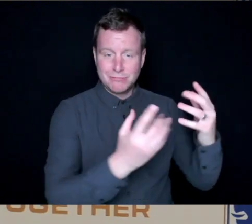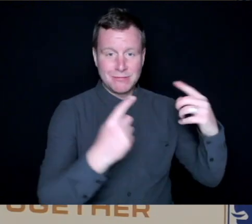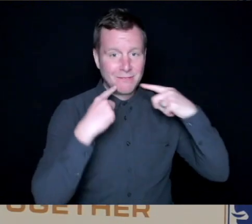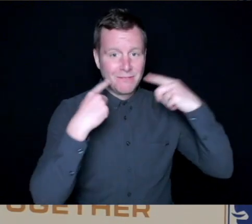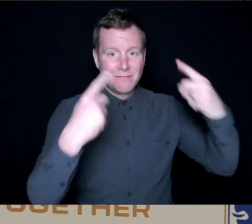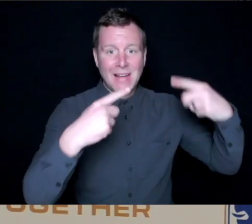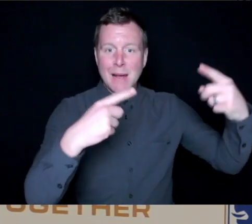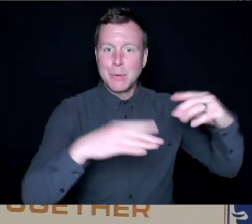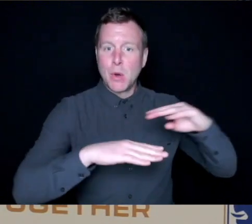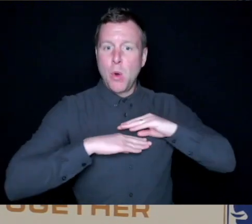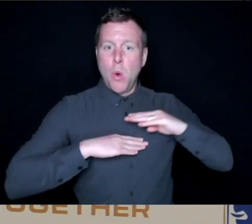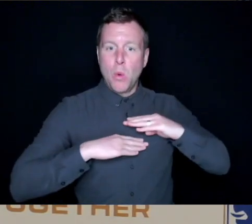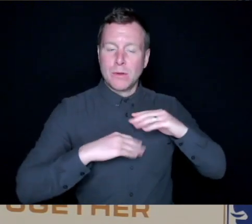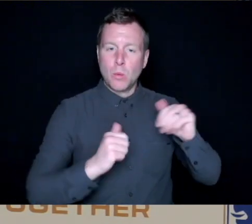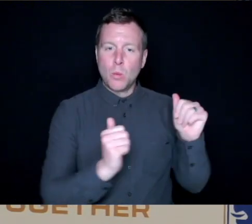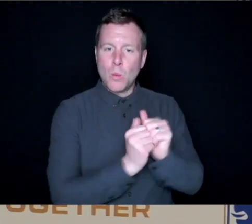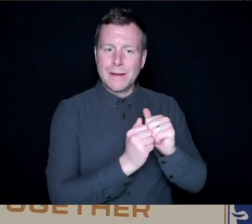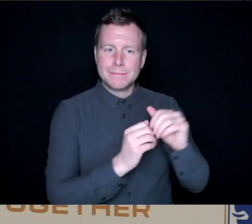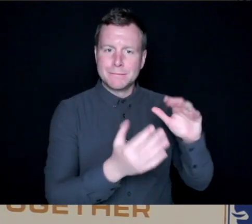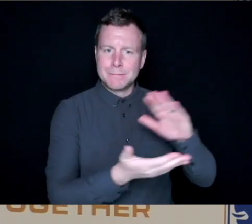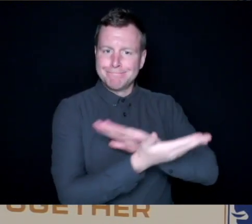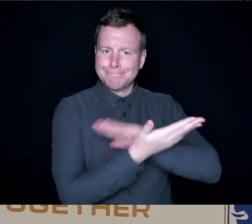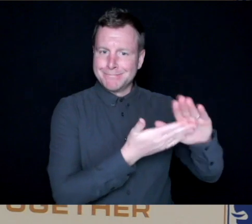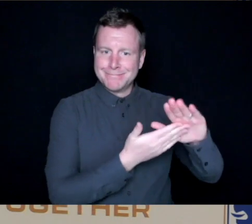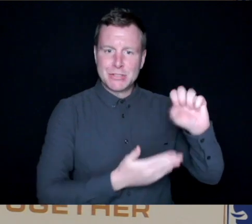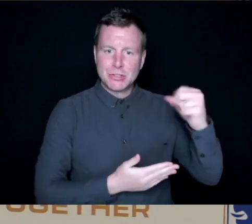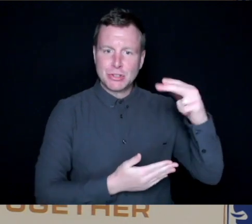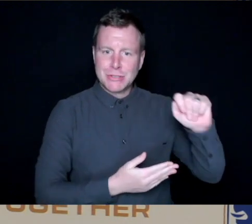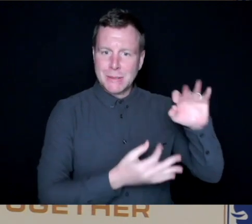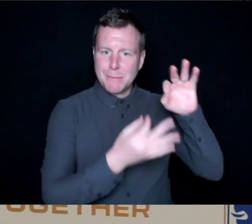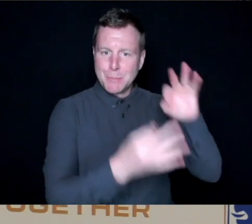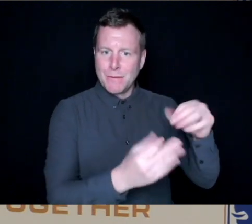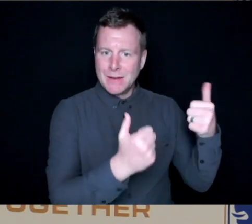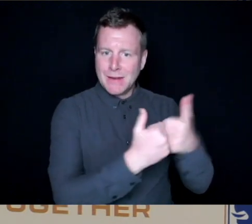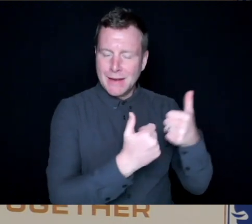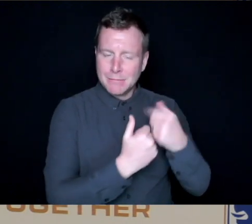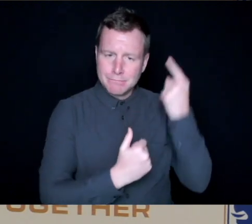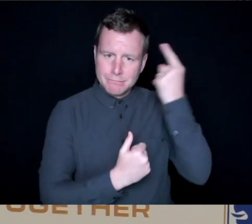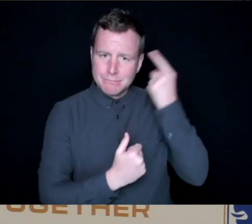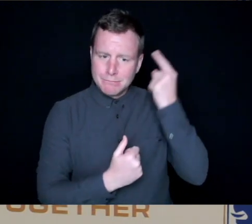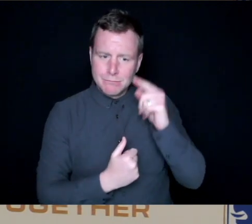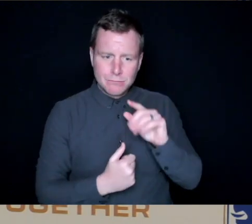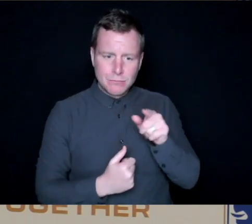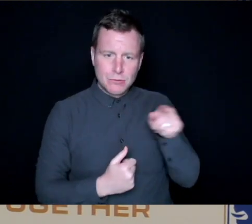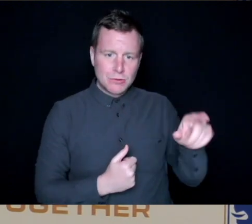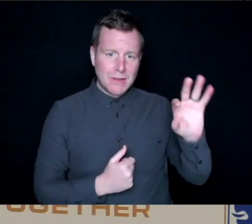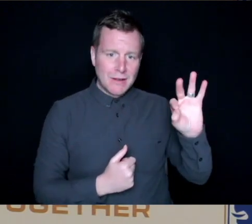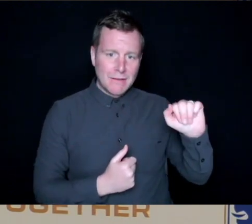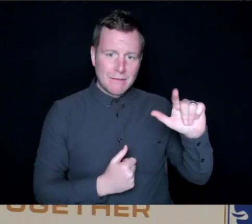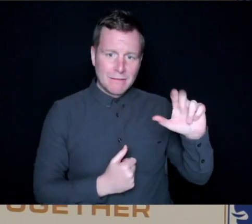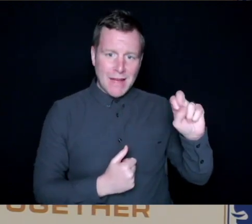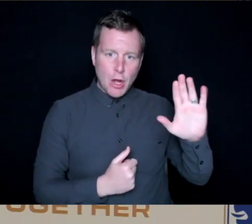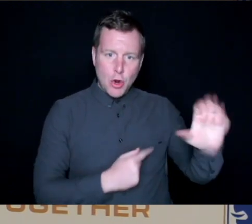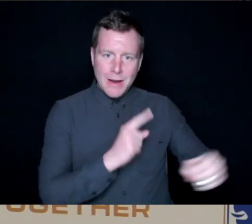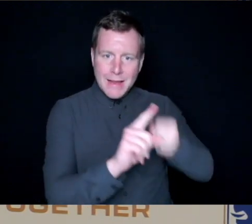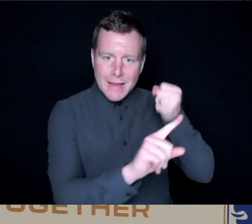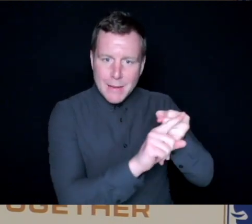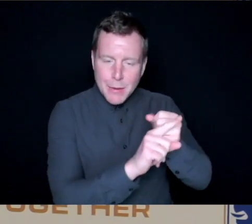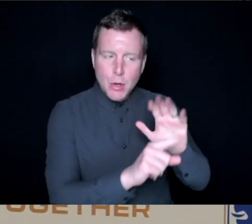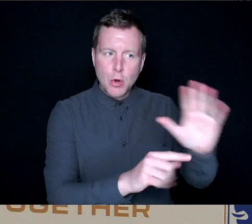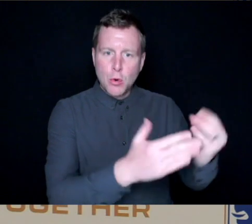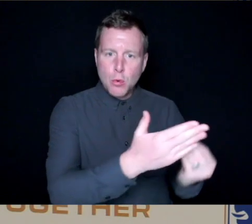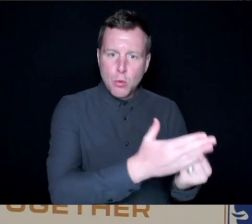all-time leaders with clean sheets. So I was wondering if you could also just talk about what just what Fallon brings to the team and the